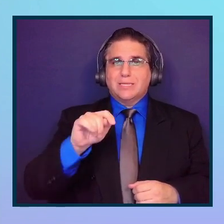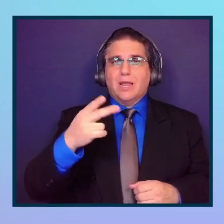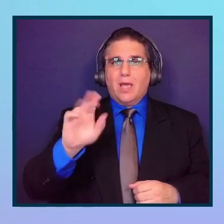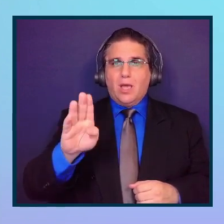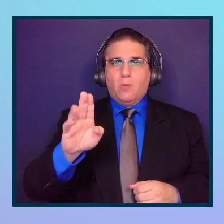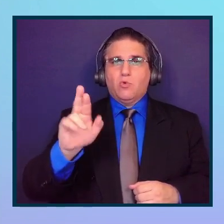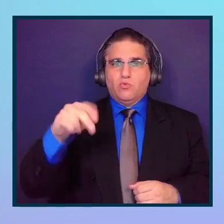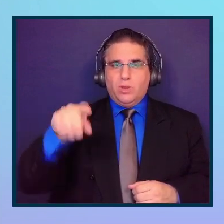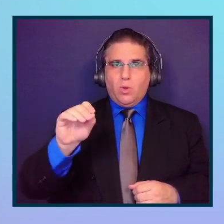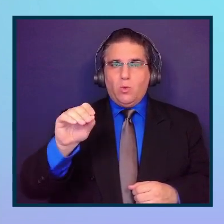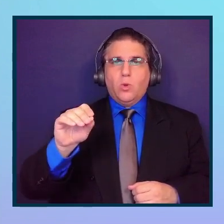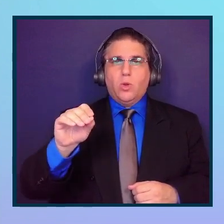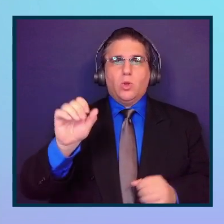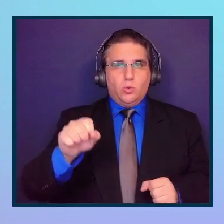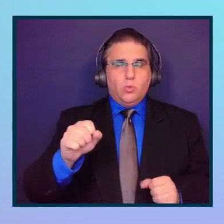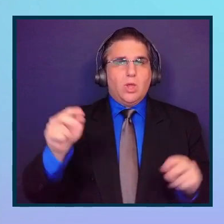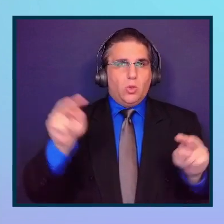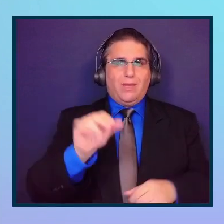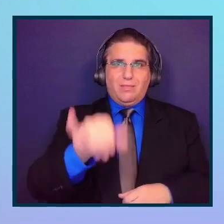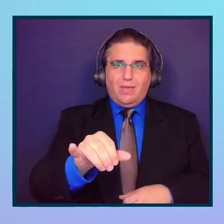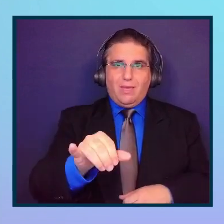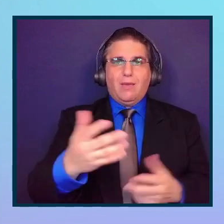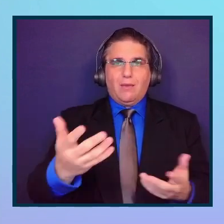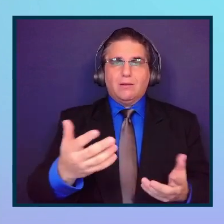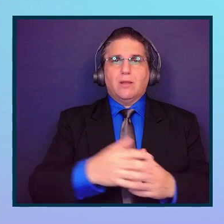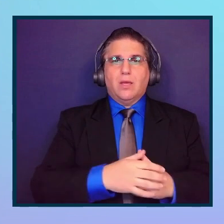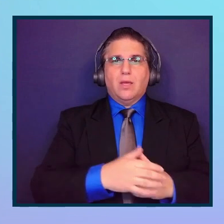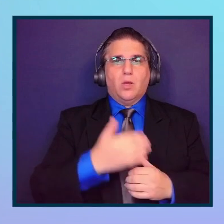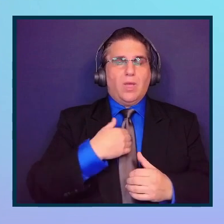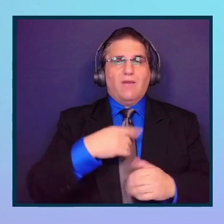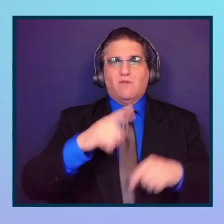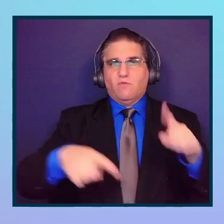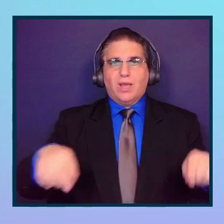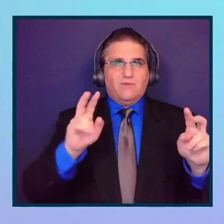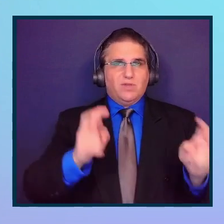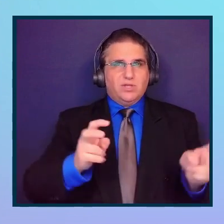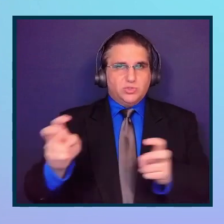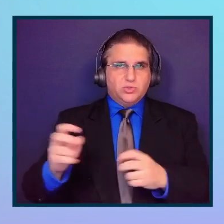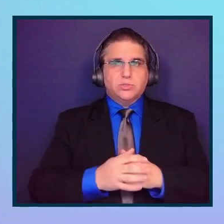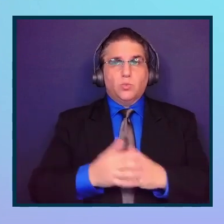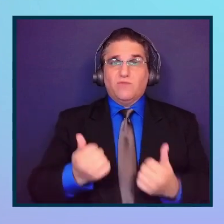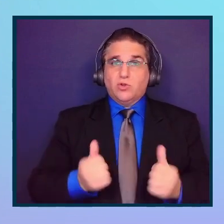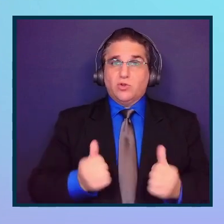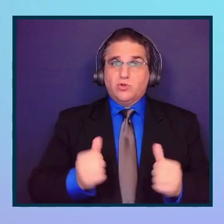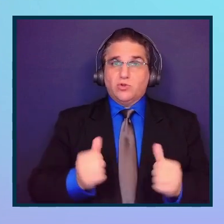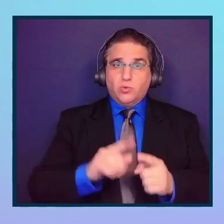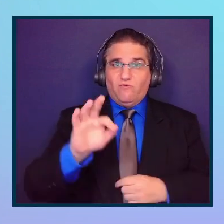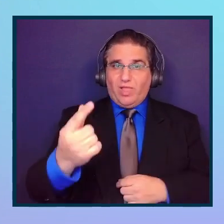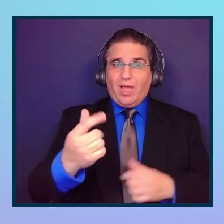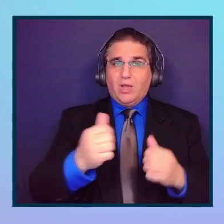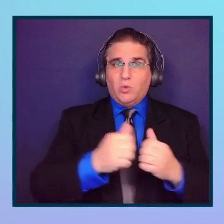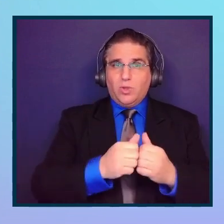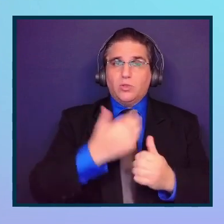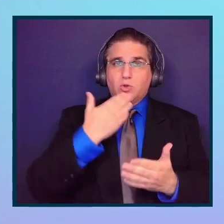You are more than welcome to look at that. We have a variety of issues. We have tried to flag with a